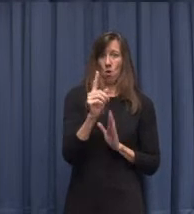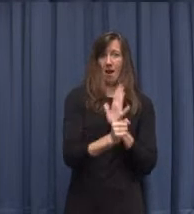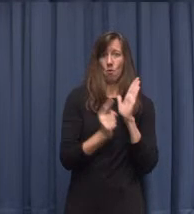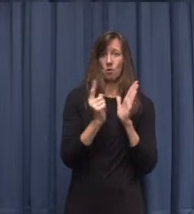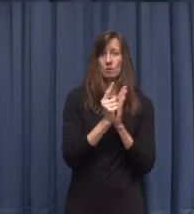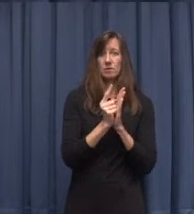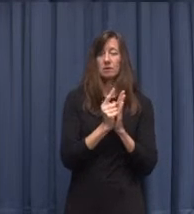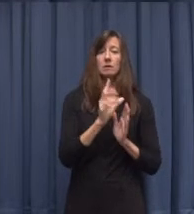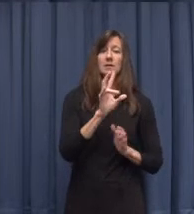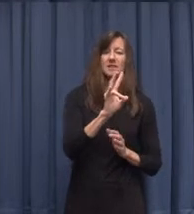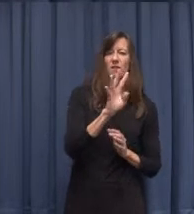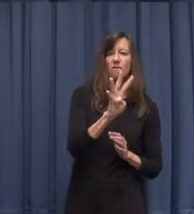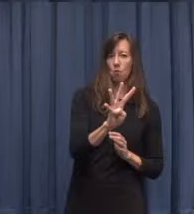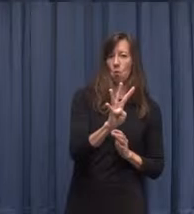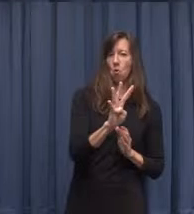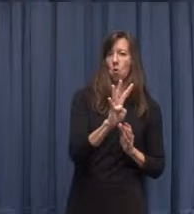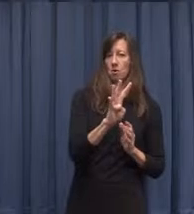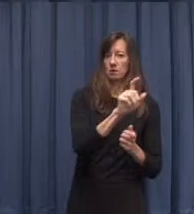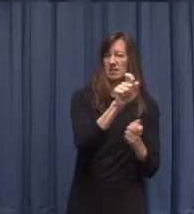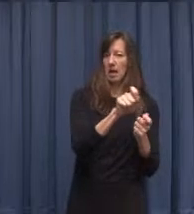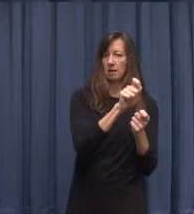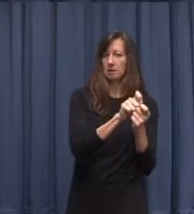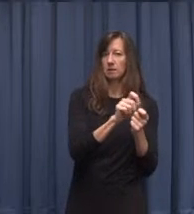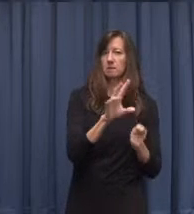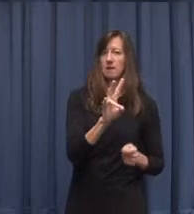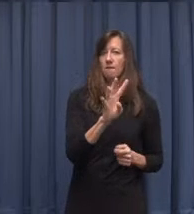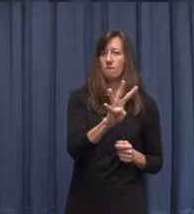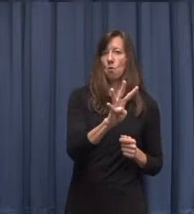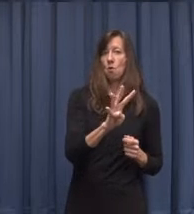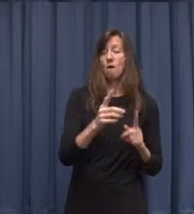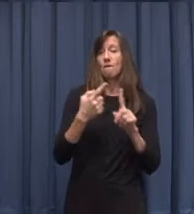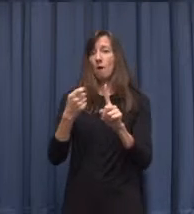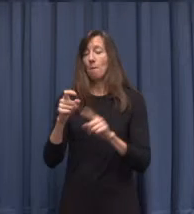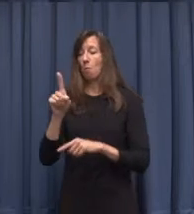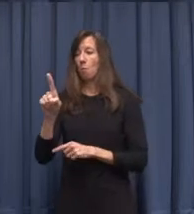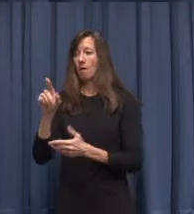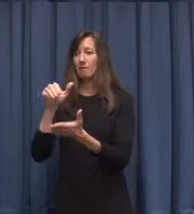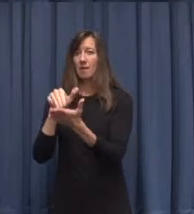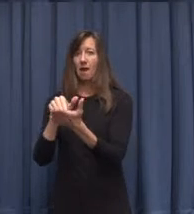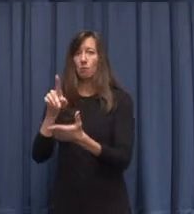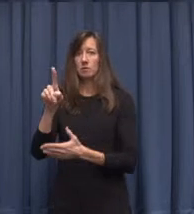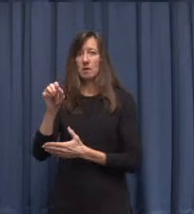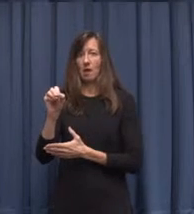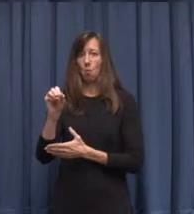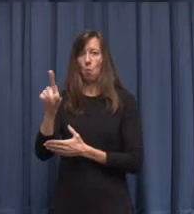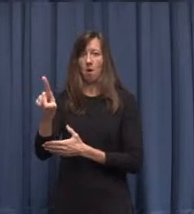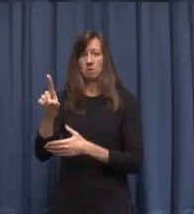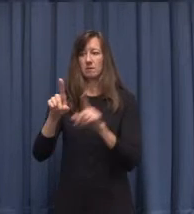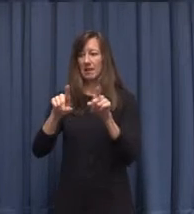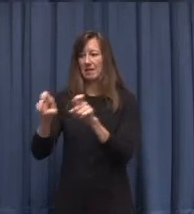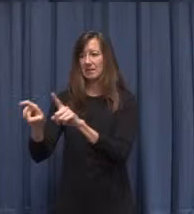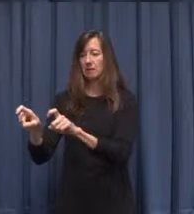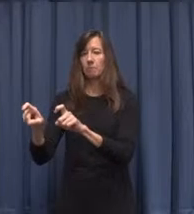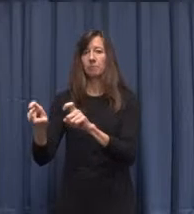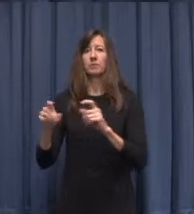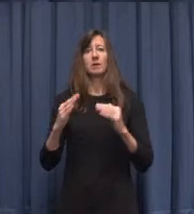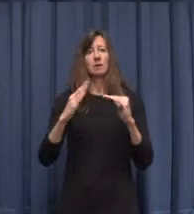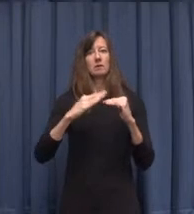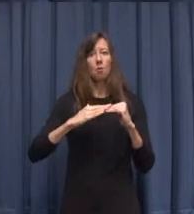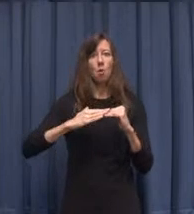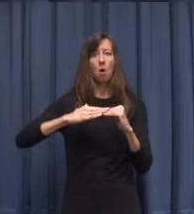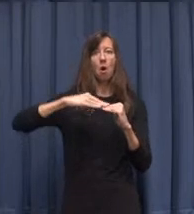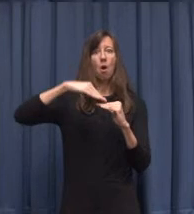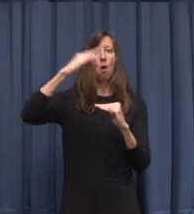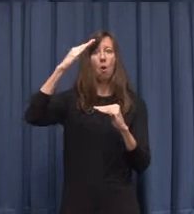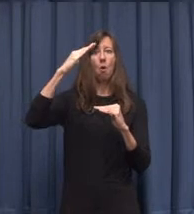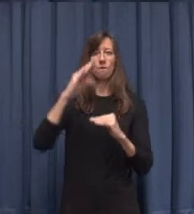exact, and that is out of 1,001 tested. So we are now, in the last 24-hour period, over